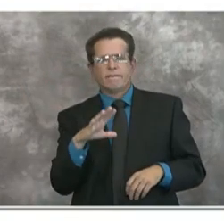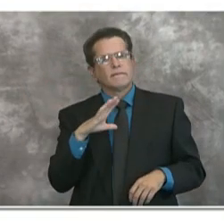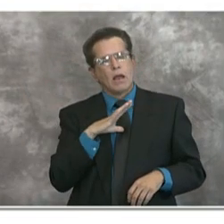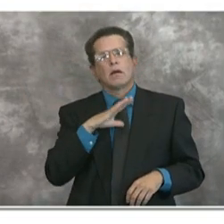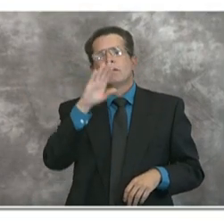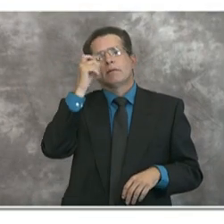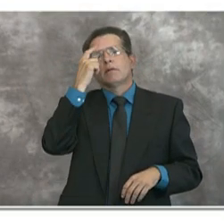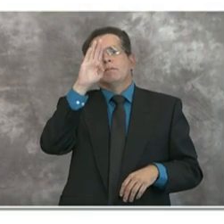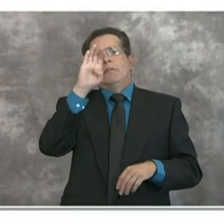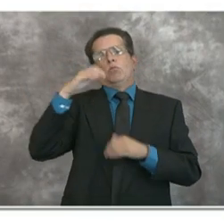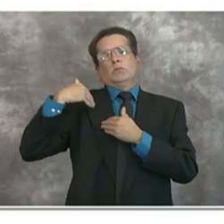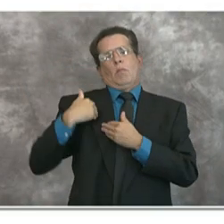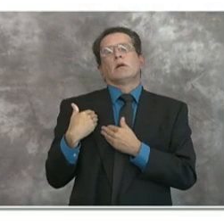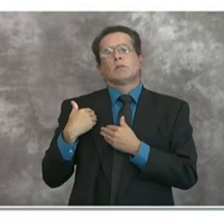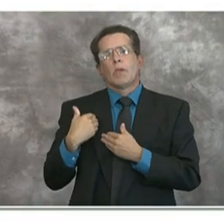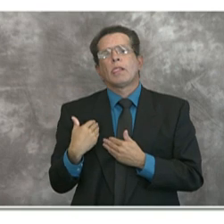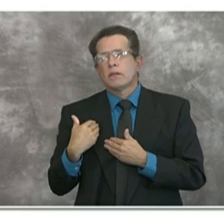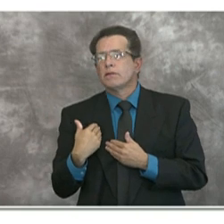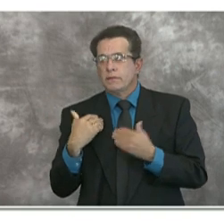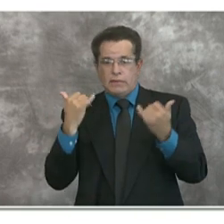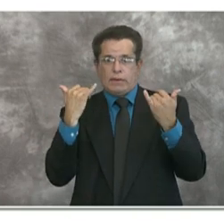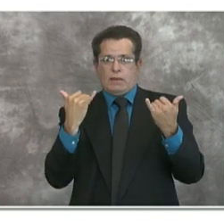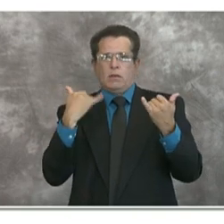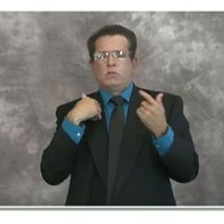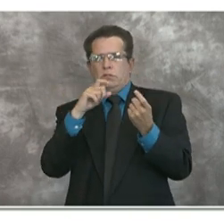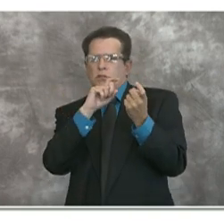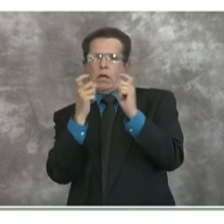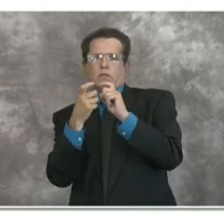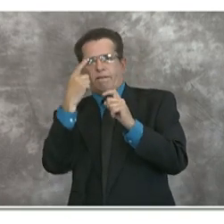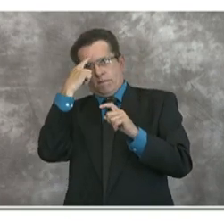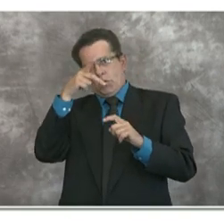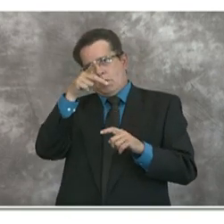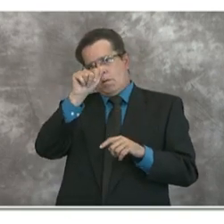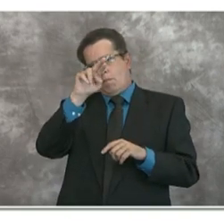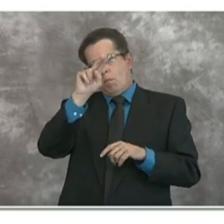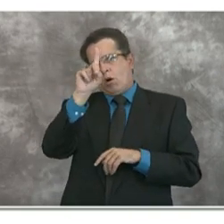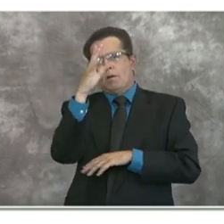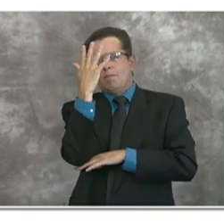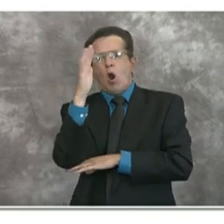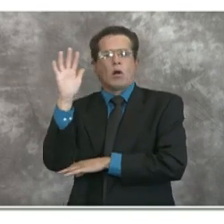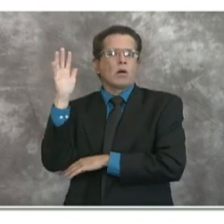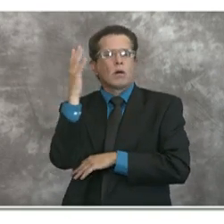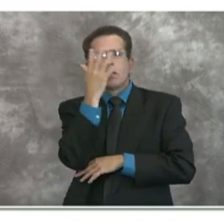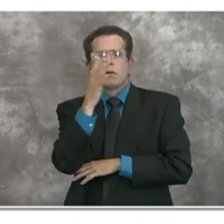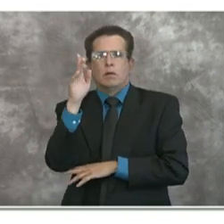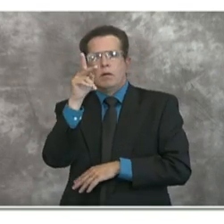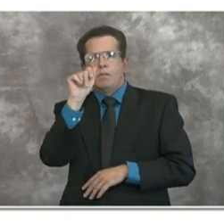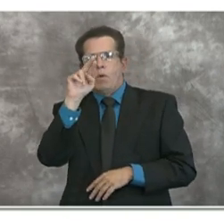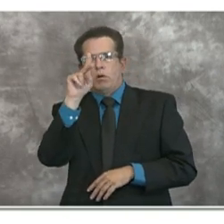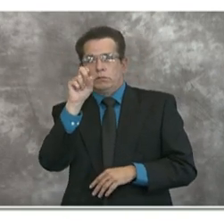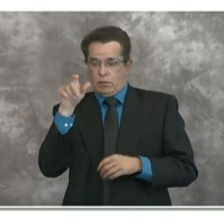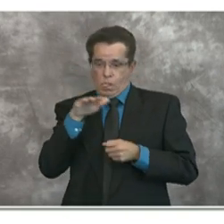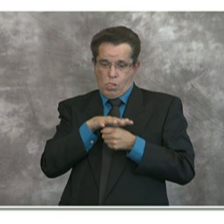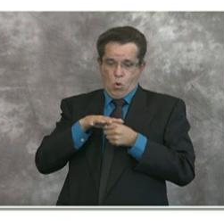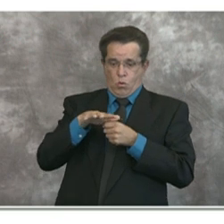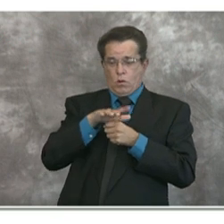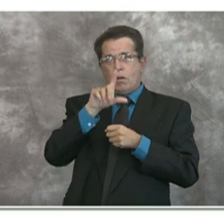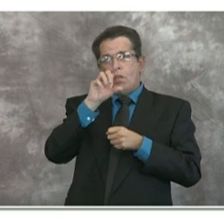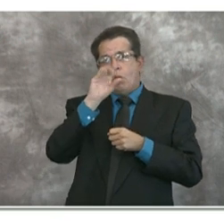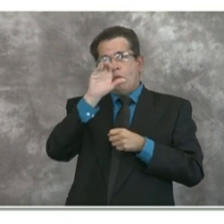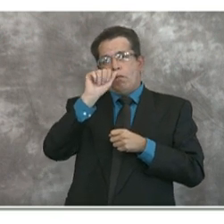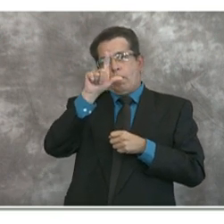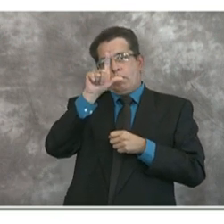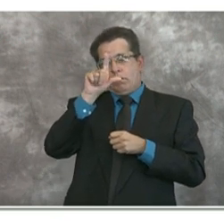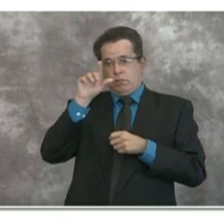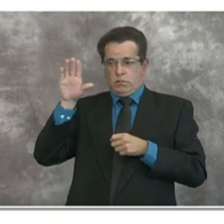And so today, we are making some changes around parks. Now, to reiterate on parks, local jurisdictions have the authority and ability to choose